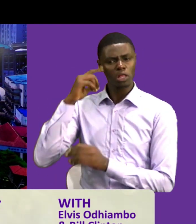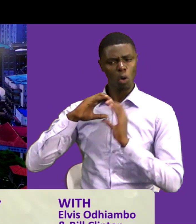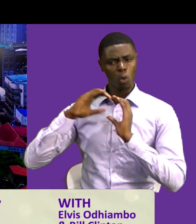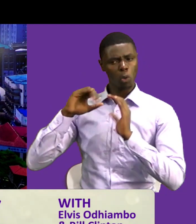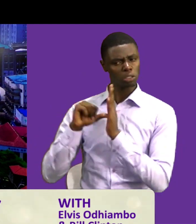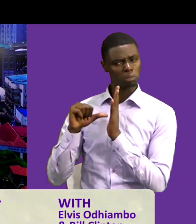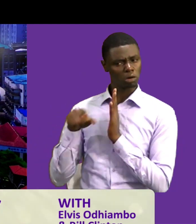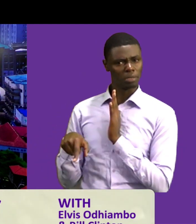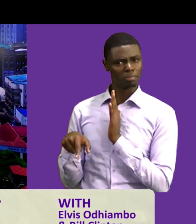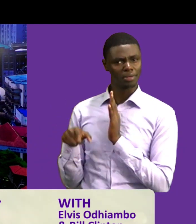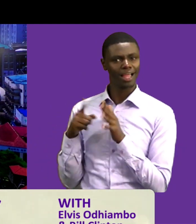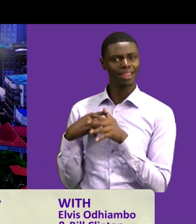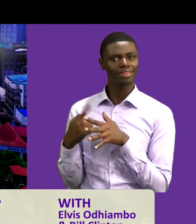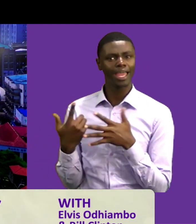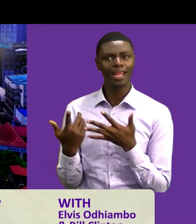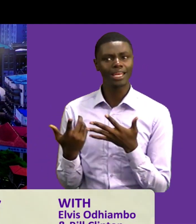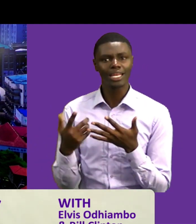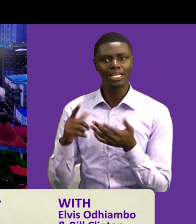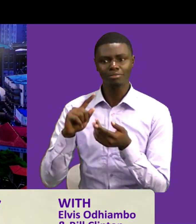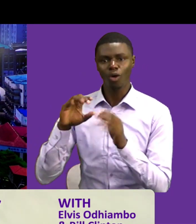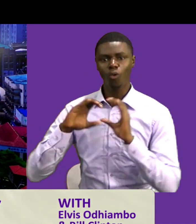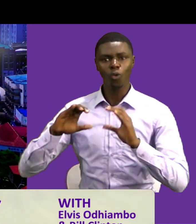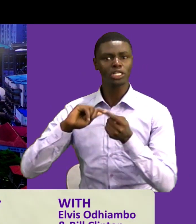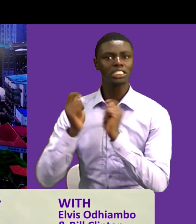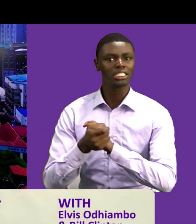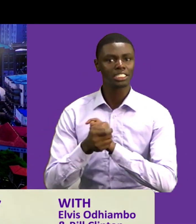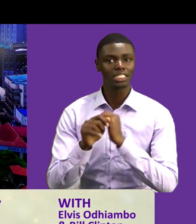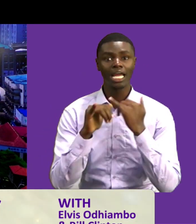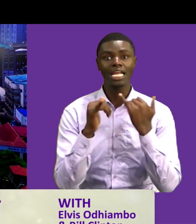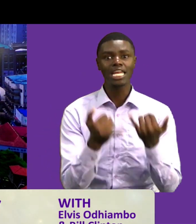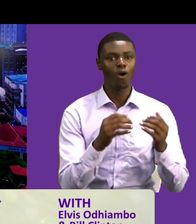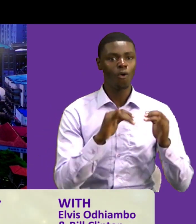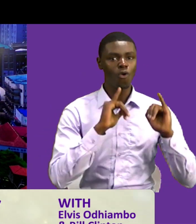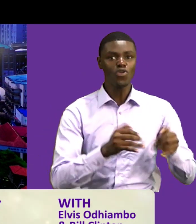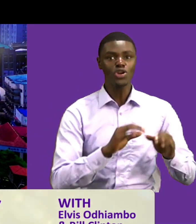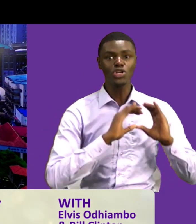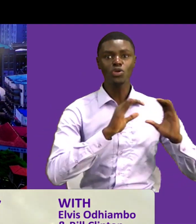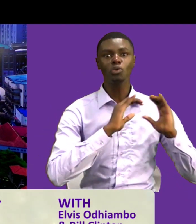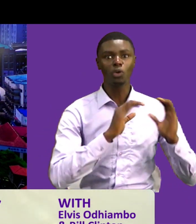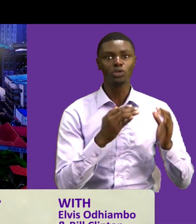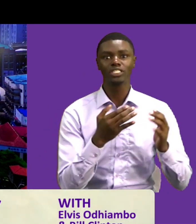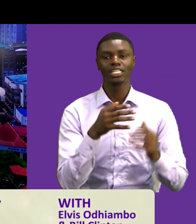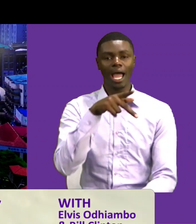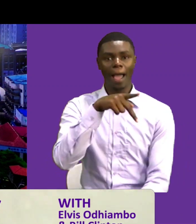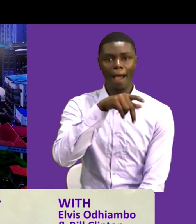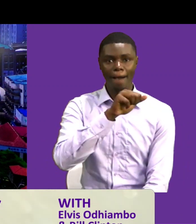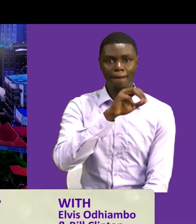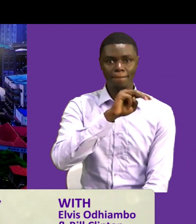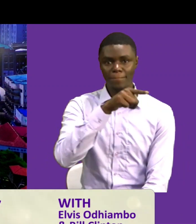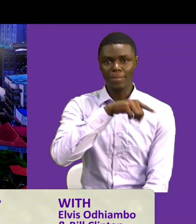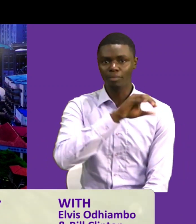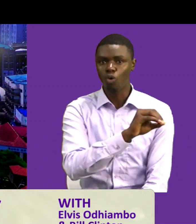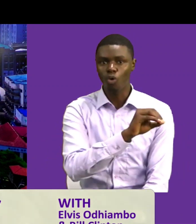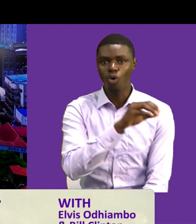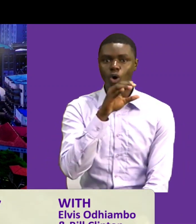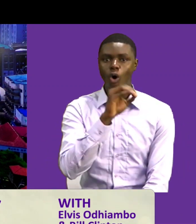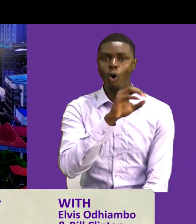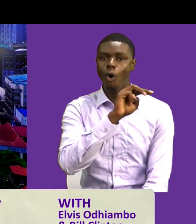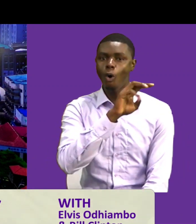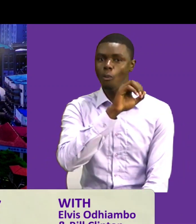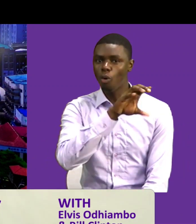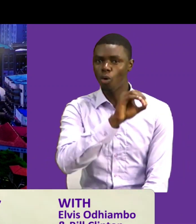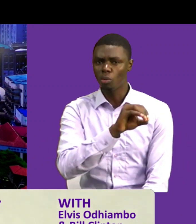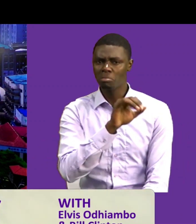a problem. They changed the coach. Now the new coach is Sam Pamzo Omolo. And that